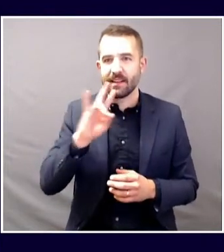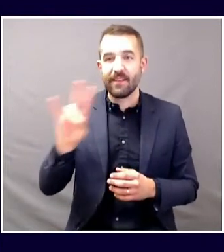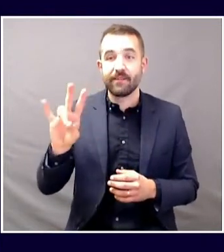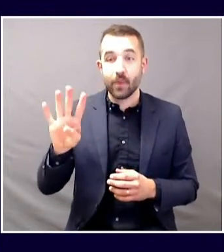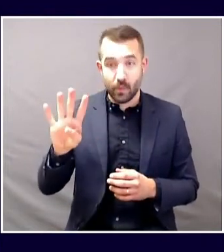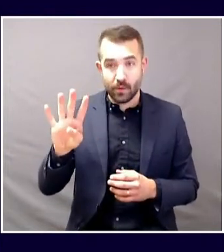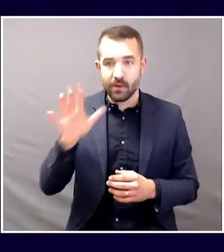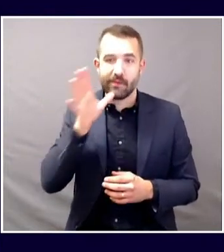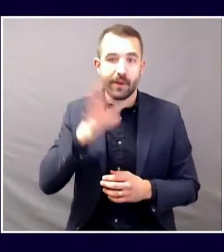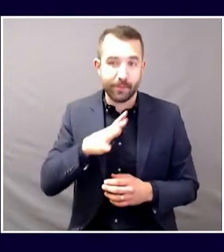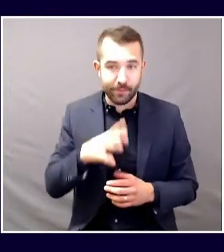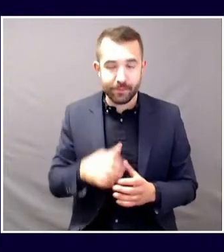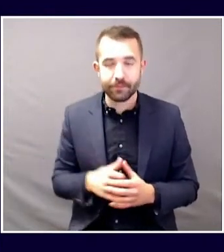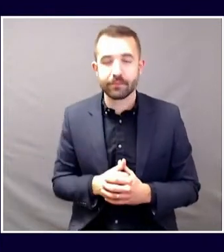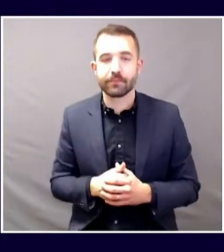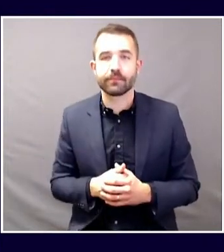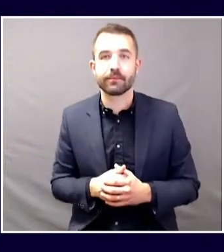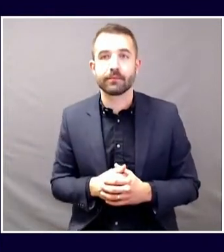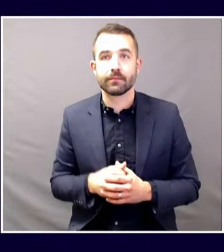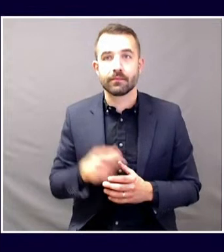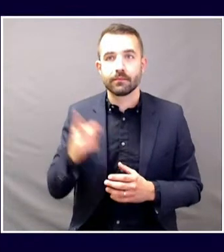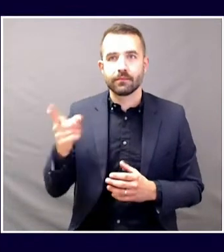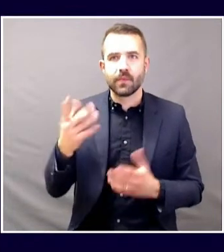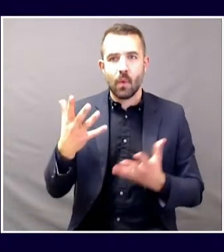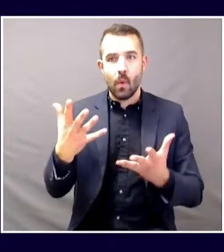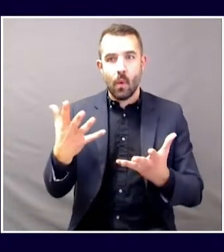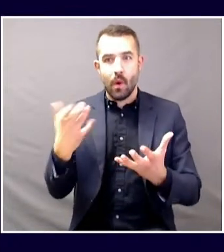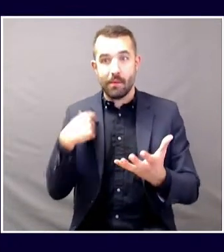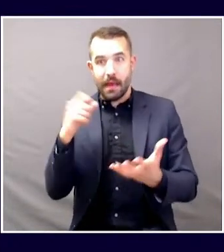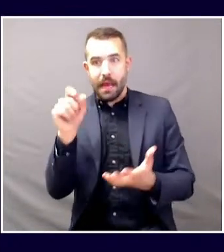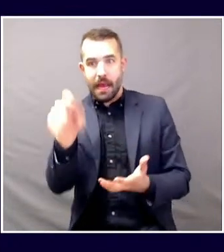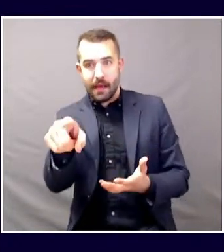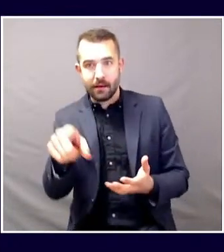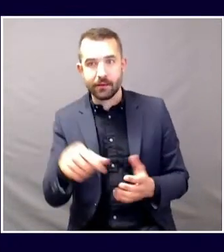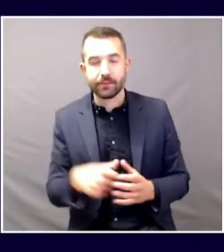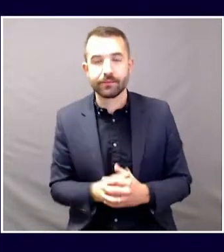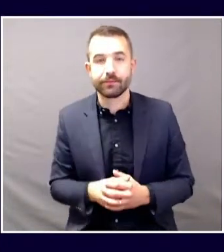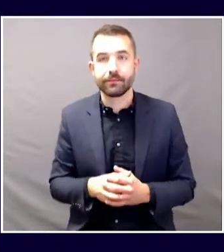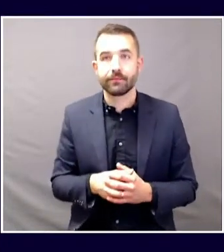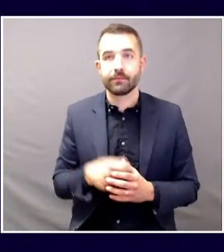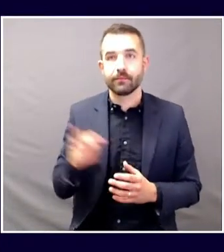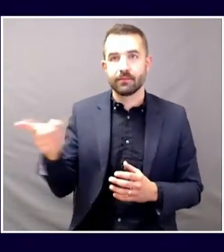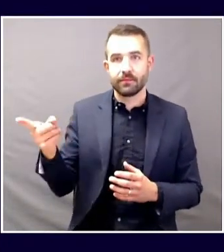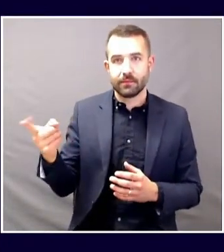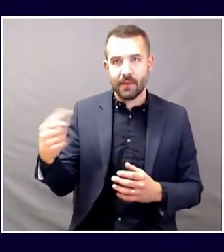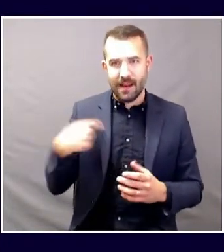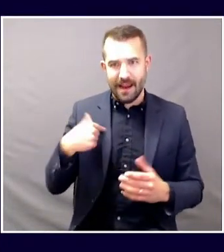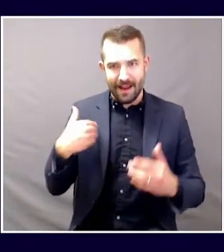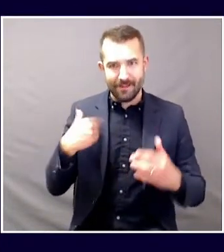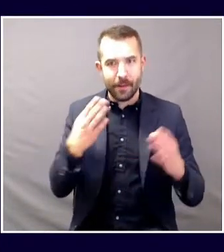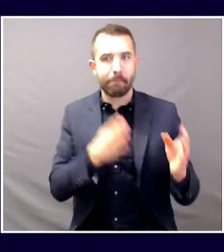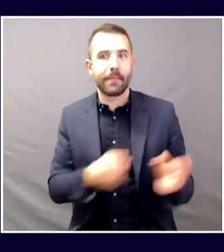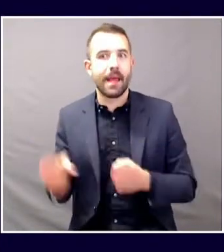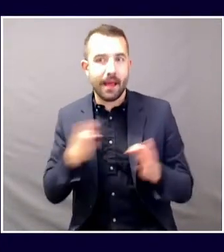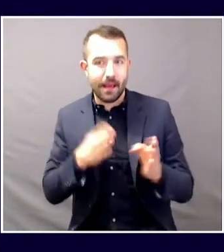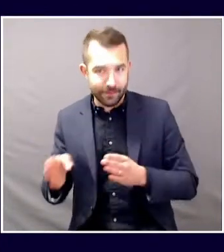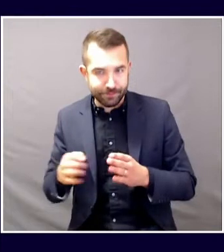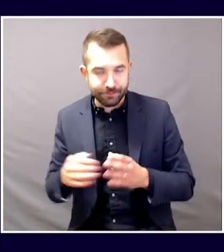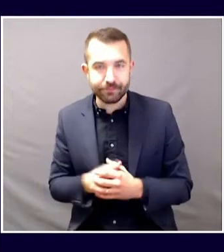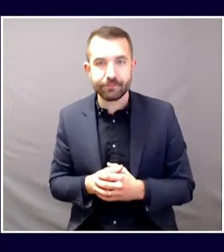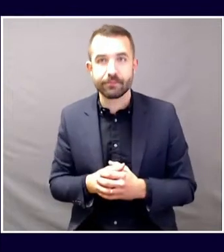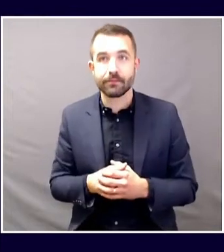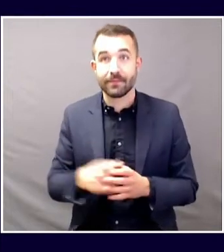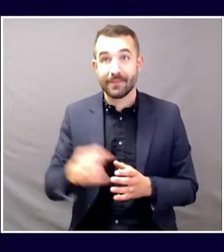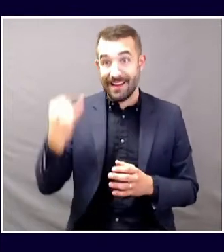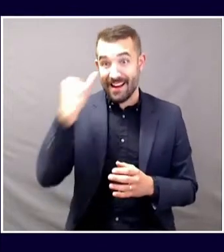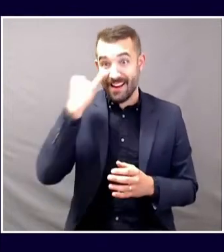if you thought that her plan was a good strategy. She says, if she should get sick, she's going to go to bed, isolate